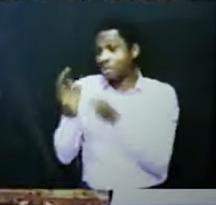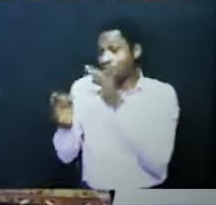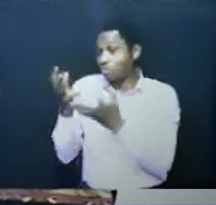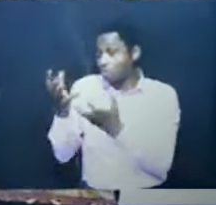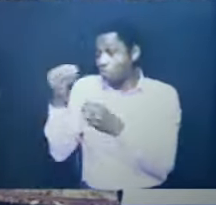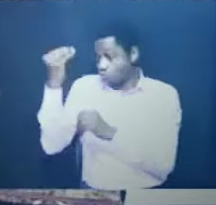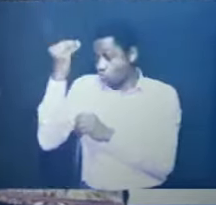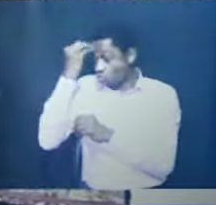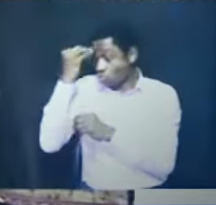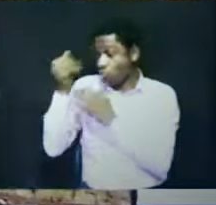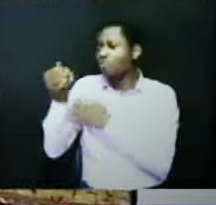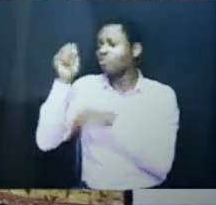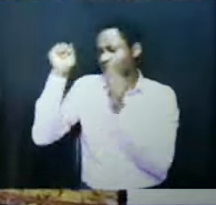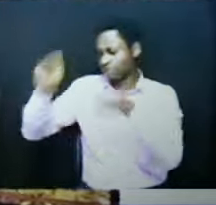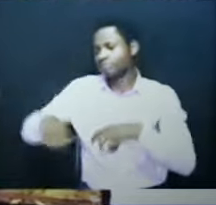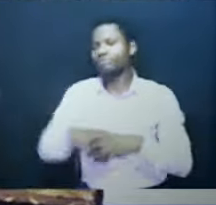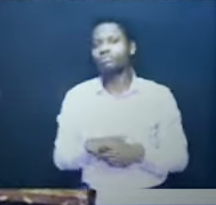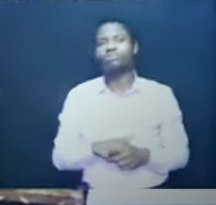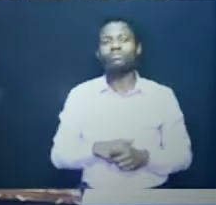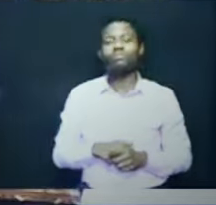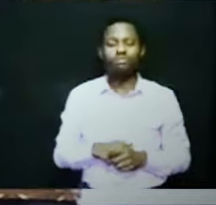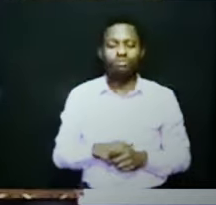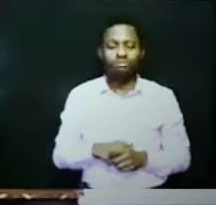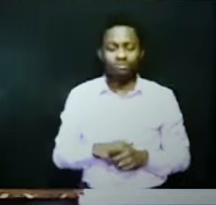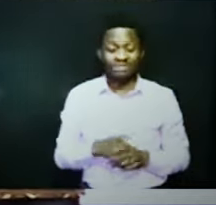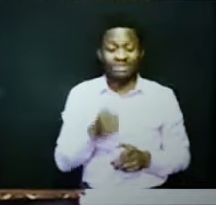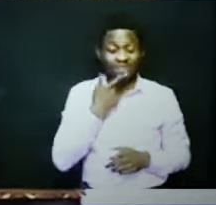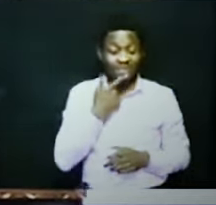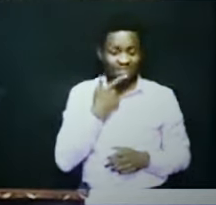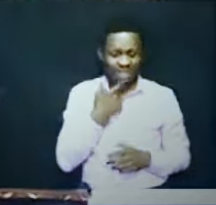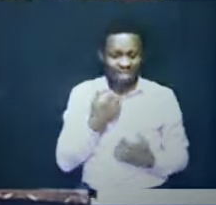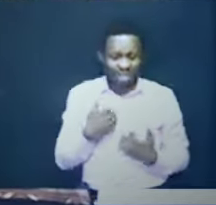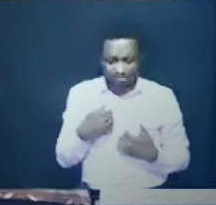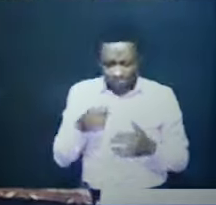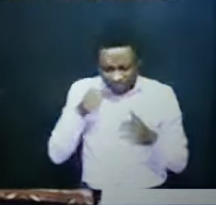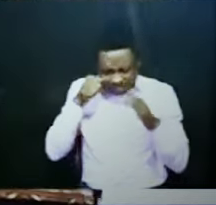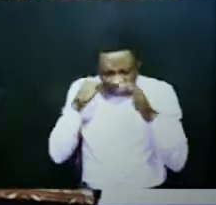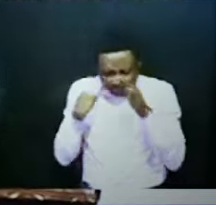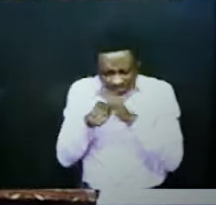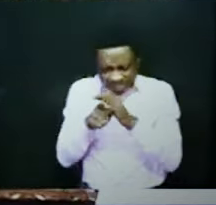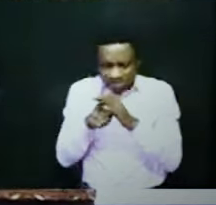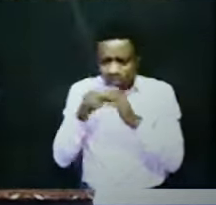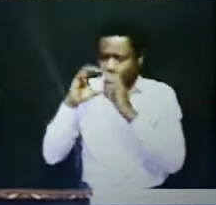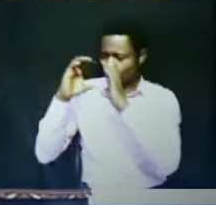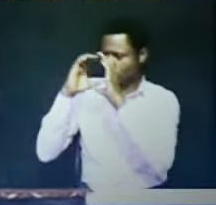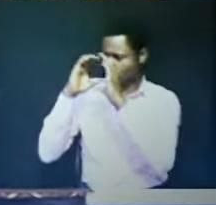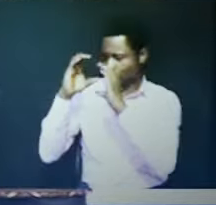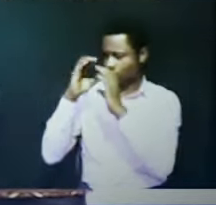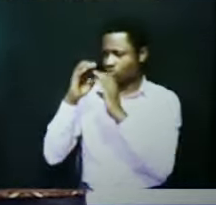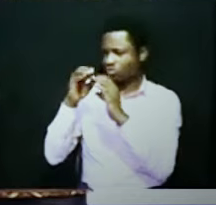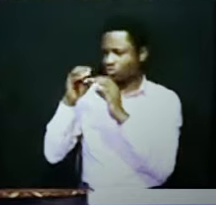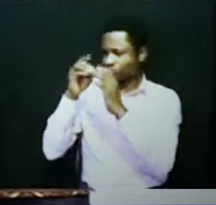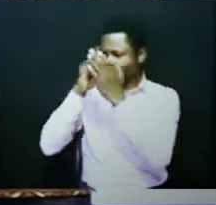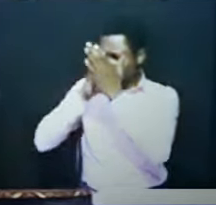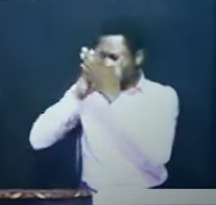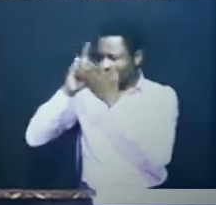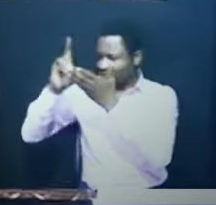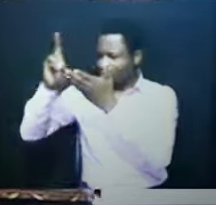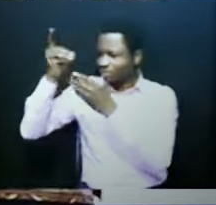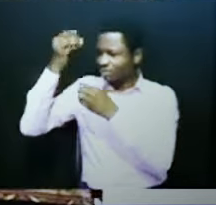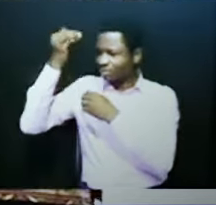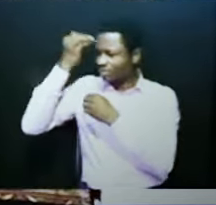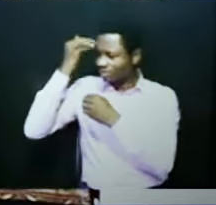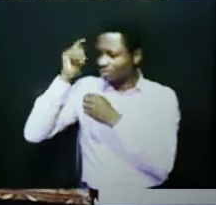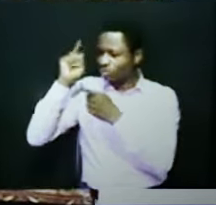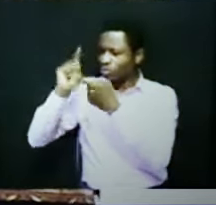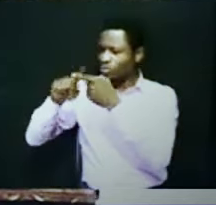known. We said that there's a mysterious communication of divine knowledge to those who walk in